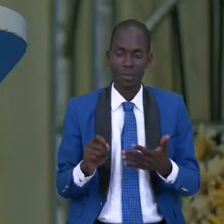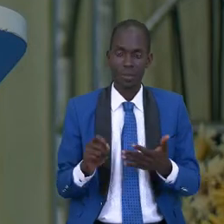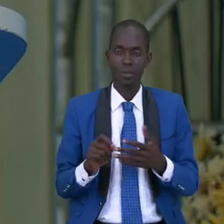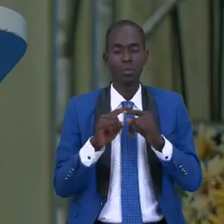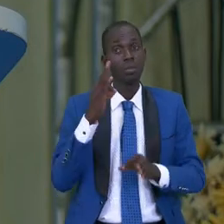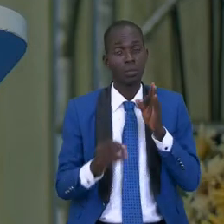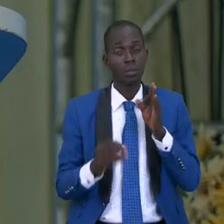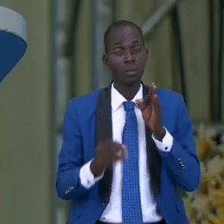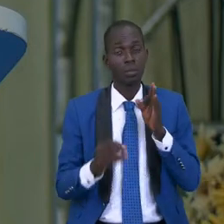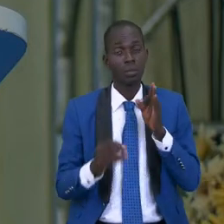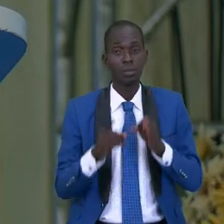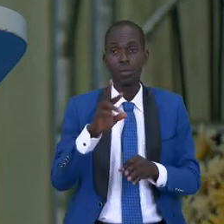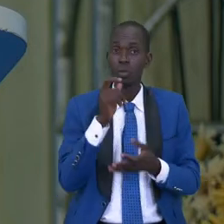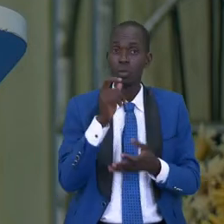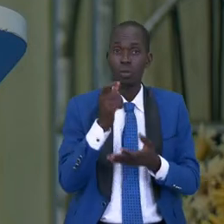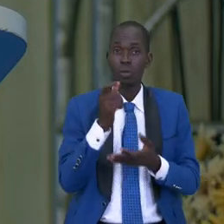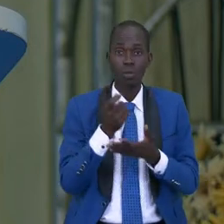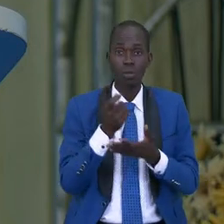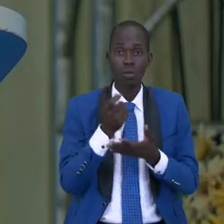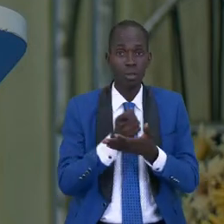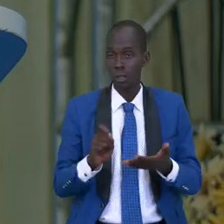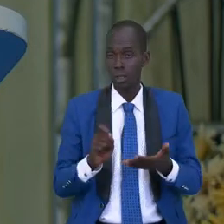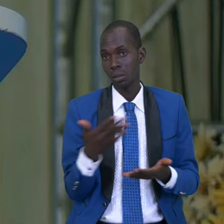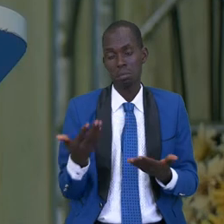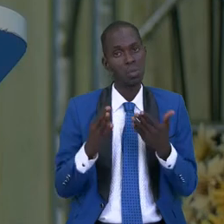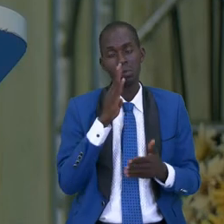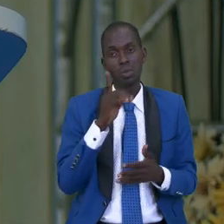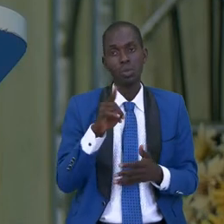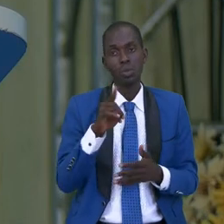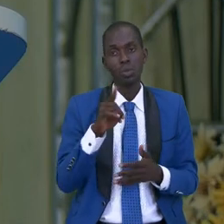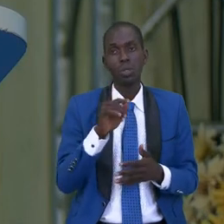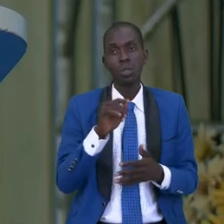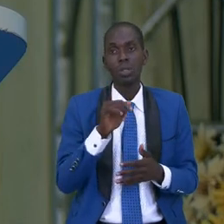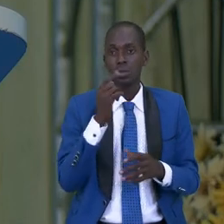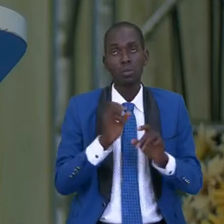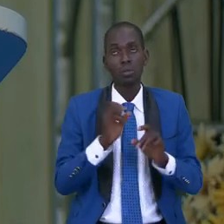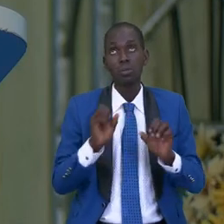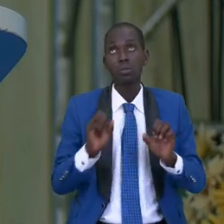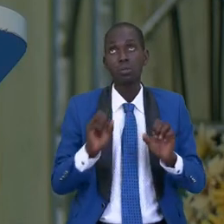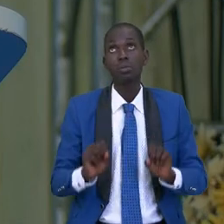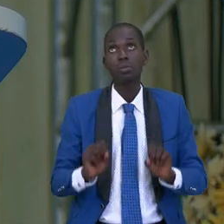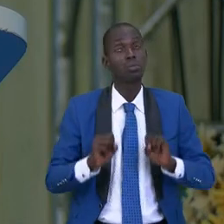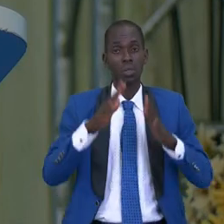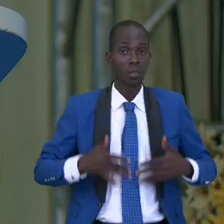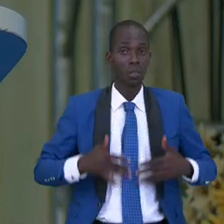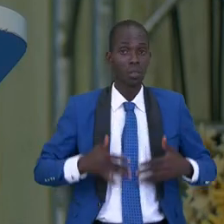coming tonight. The blind will see, the lame will